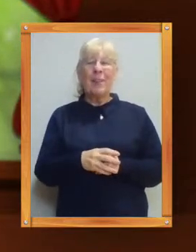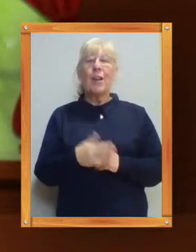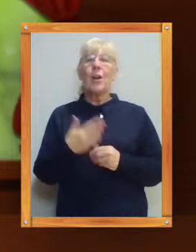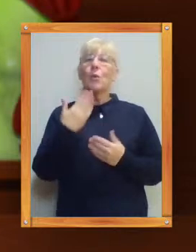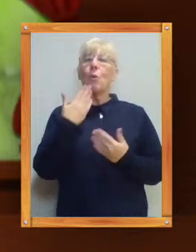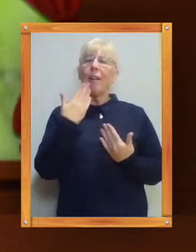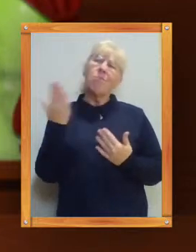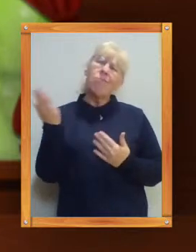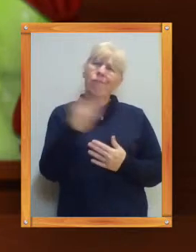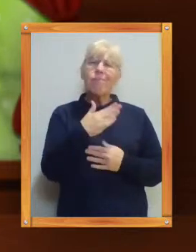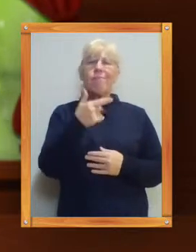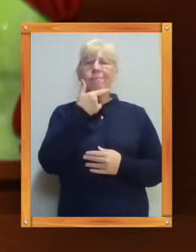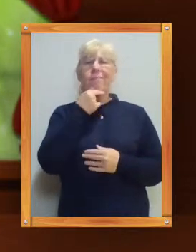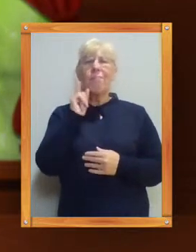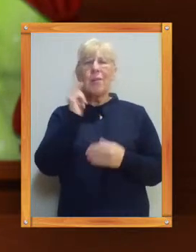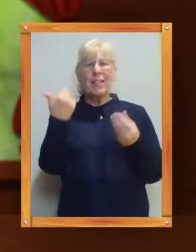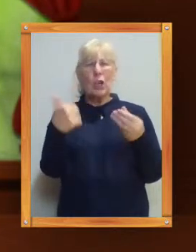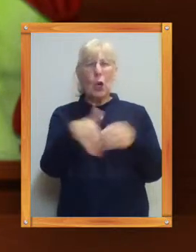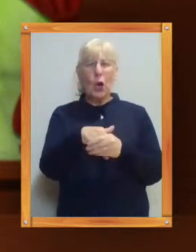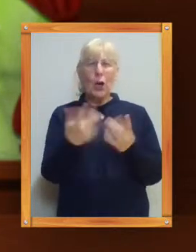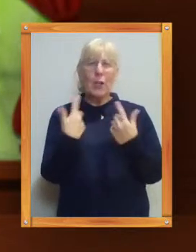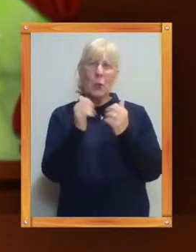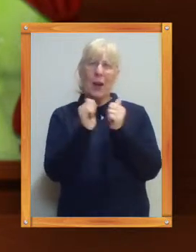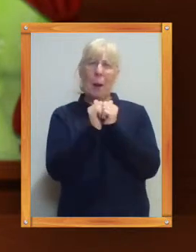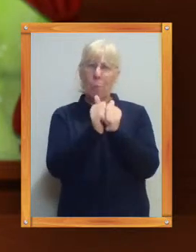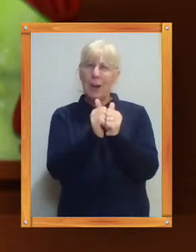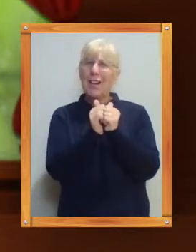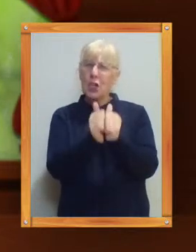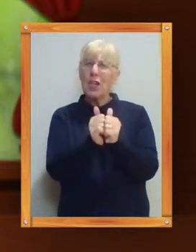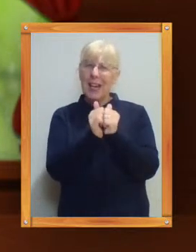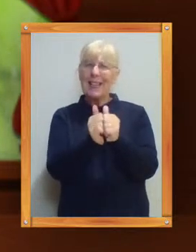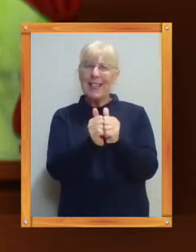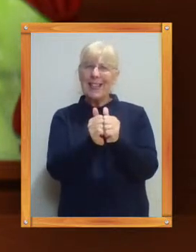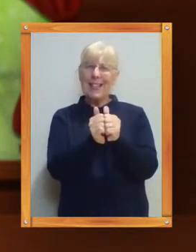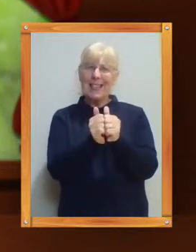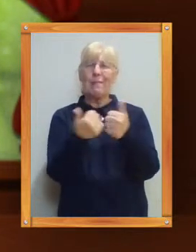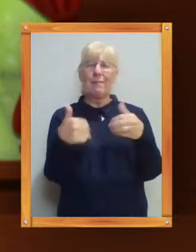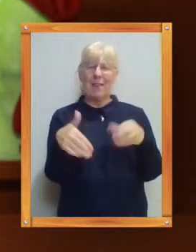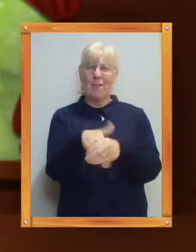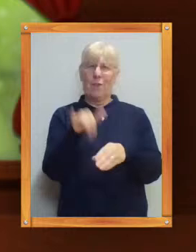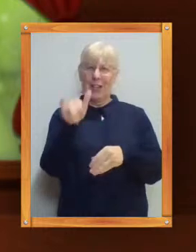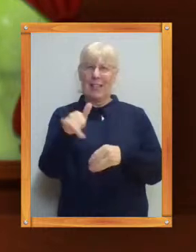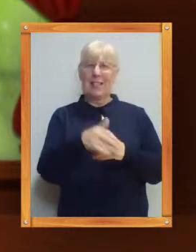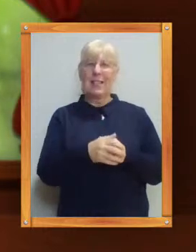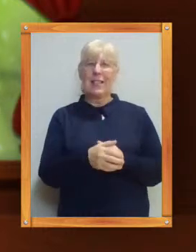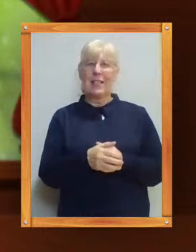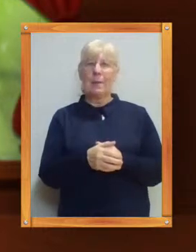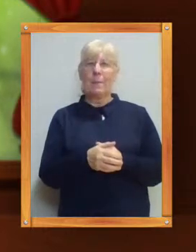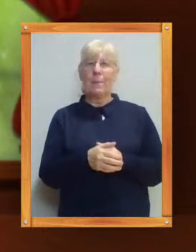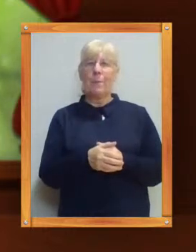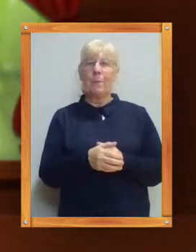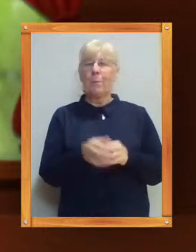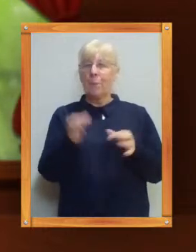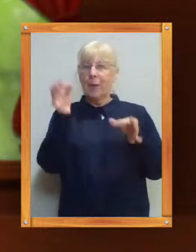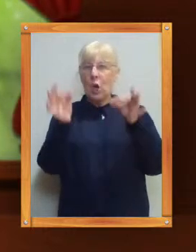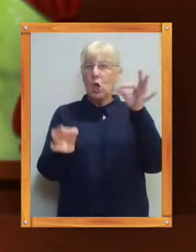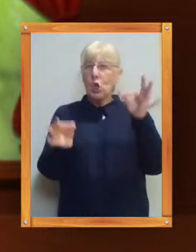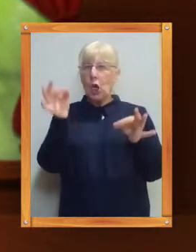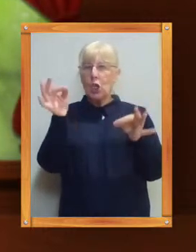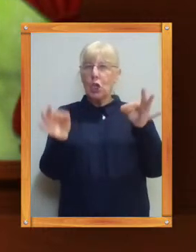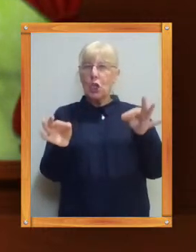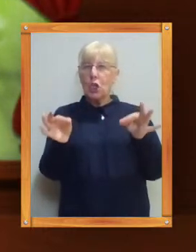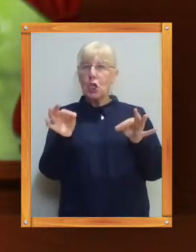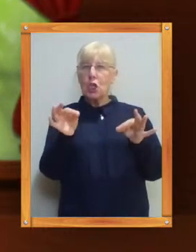really appreciate you taking the time out to take part in the competition. The judges have told us it was very difficult to decide the winners this